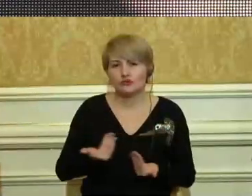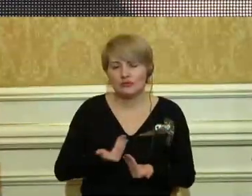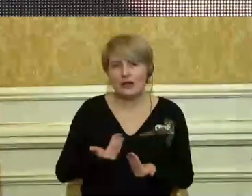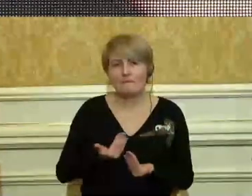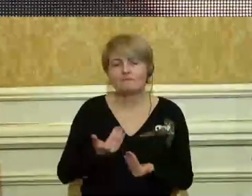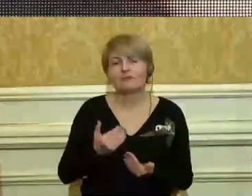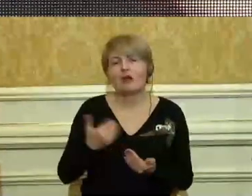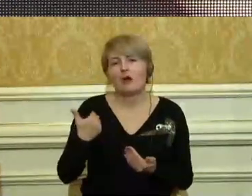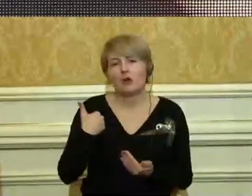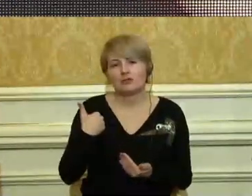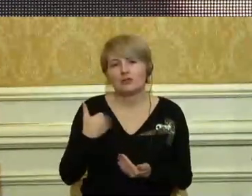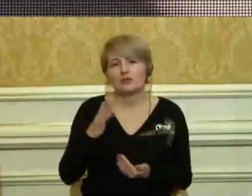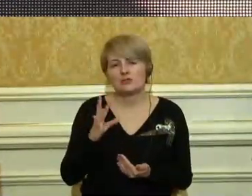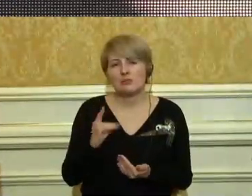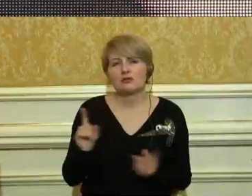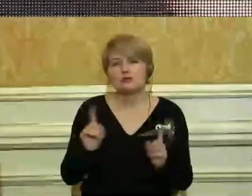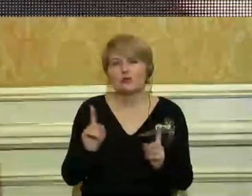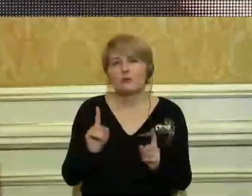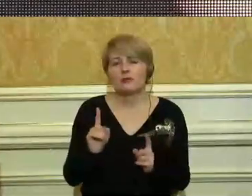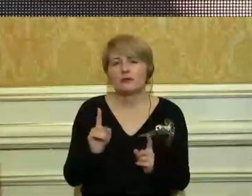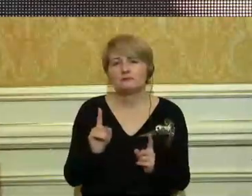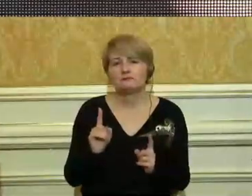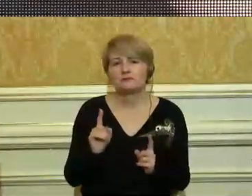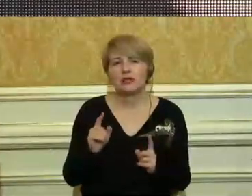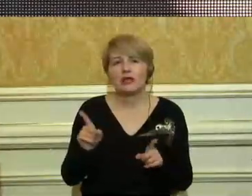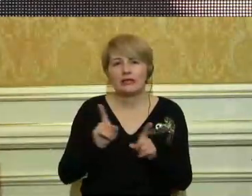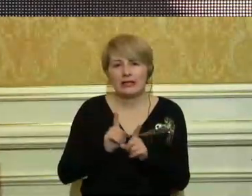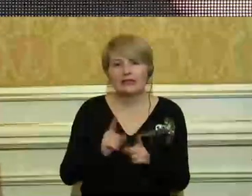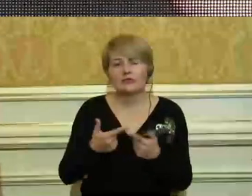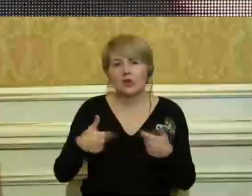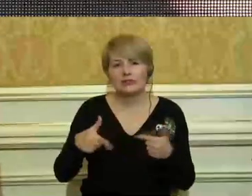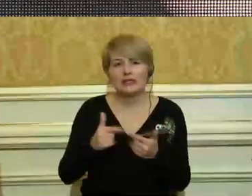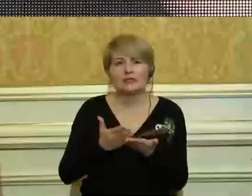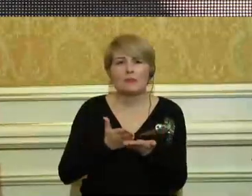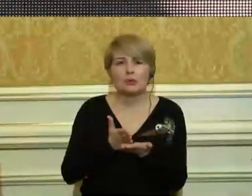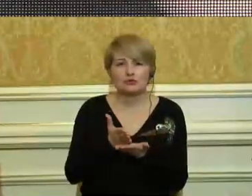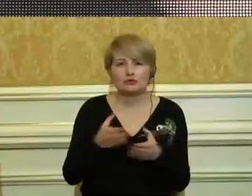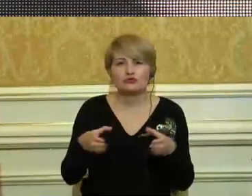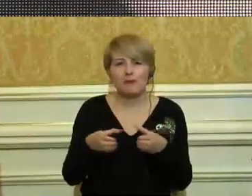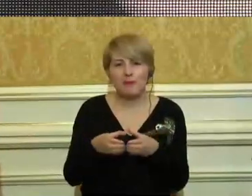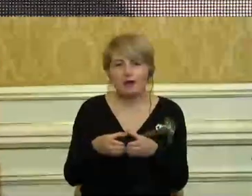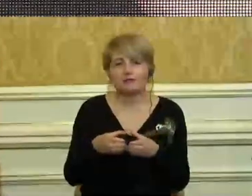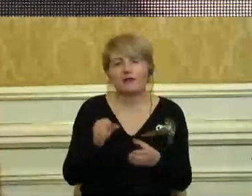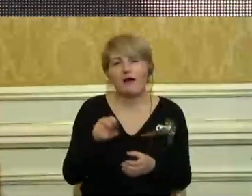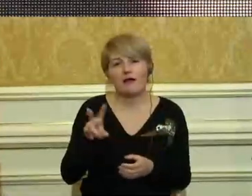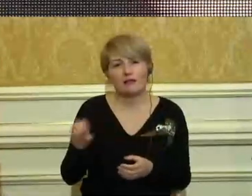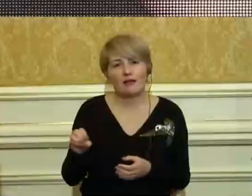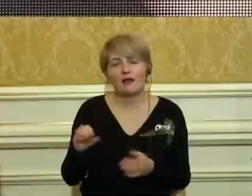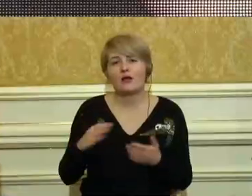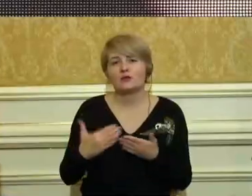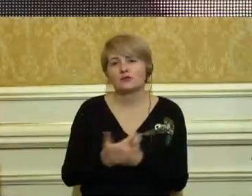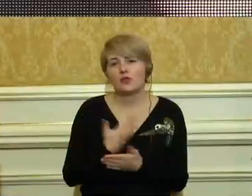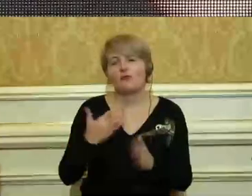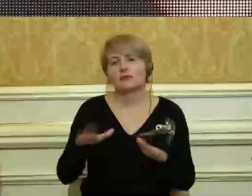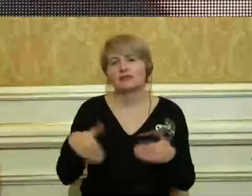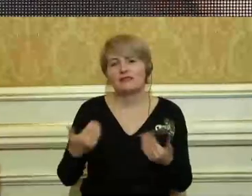society organizations, be it via political parties, but also be it in some other sectors of public life, like